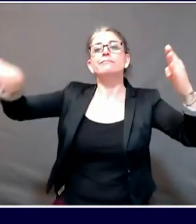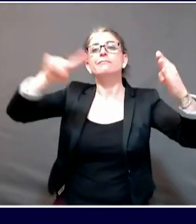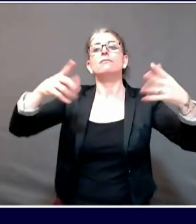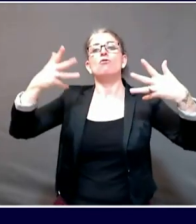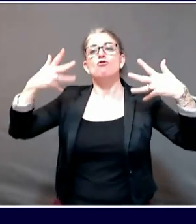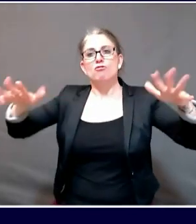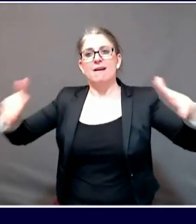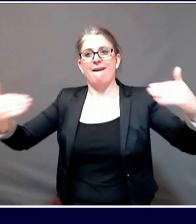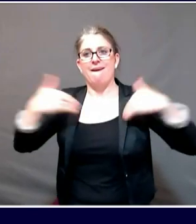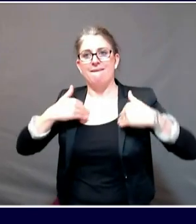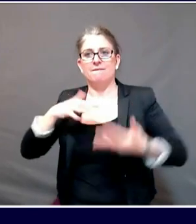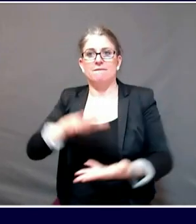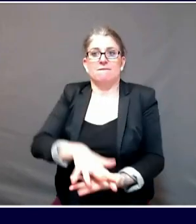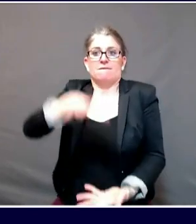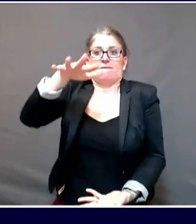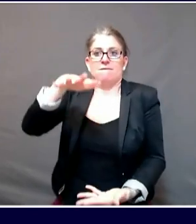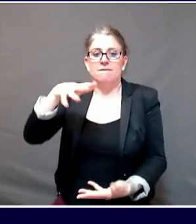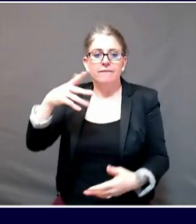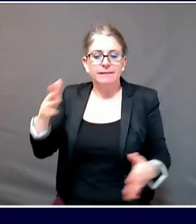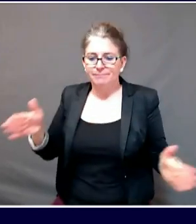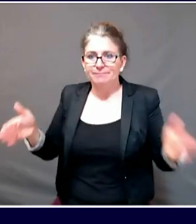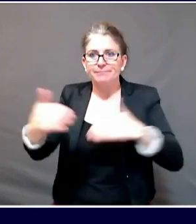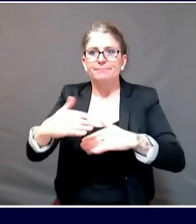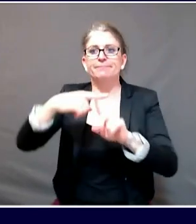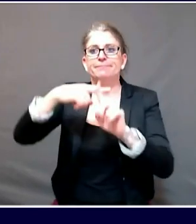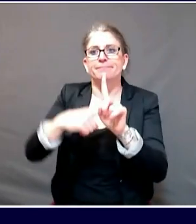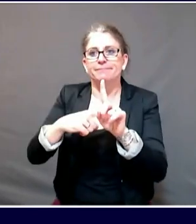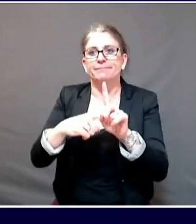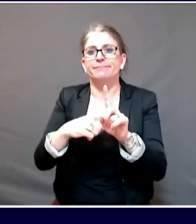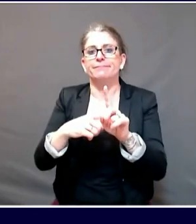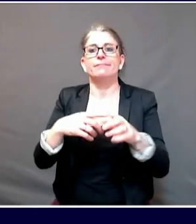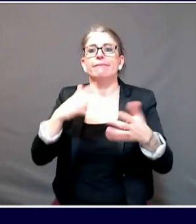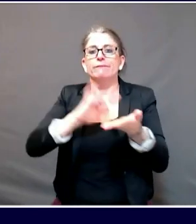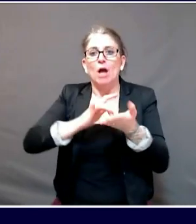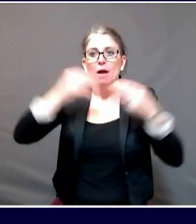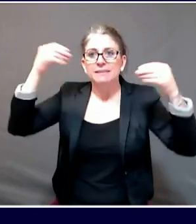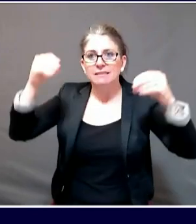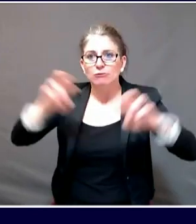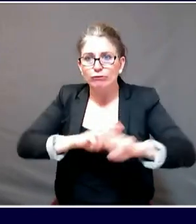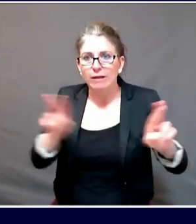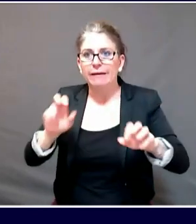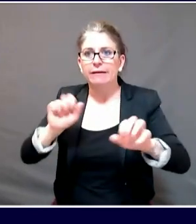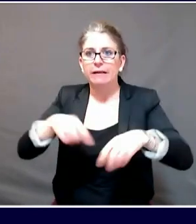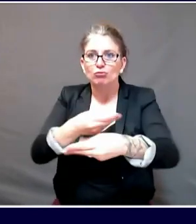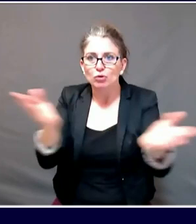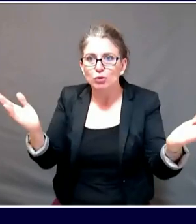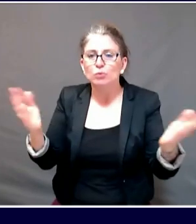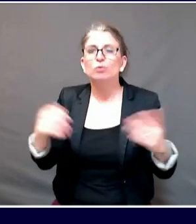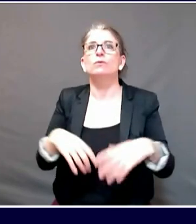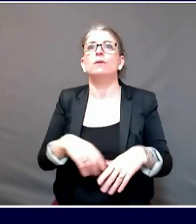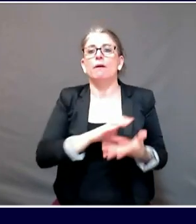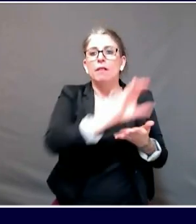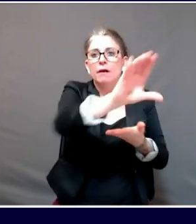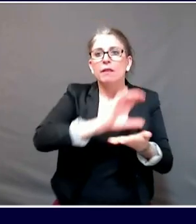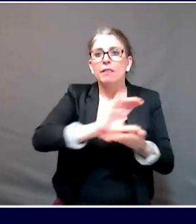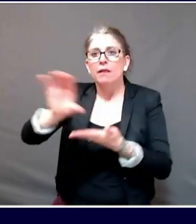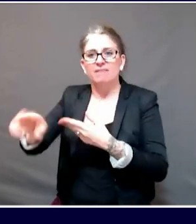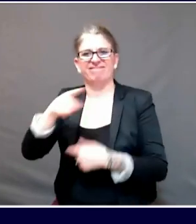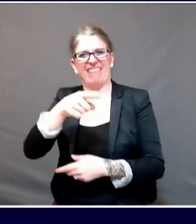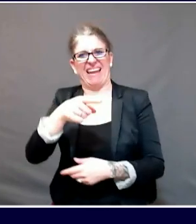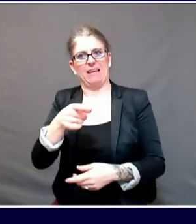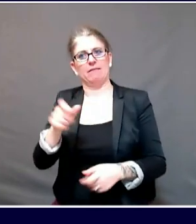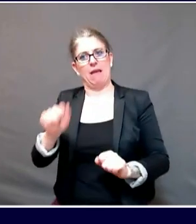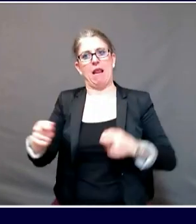care facilities themselves. So what we've been briefed on is that the pharmacy chains will have staging